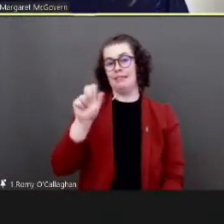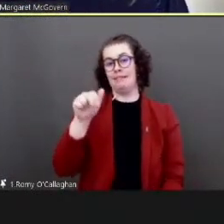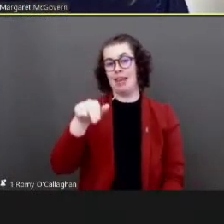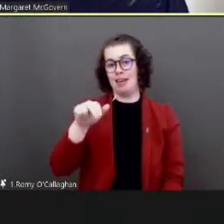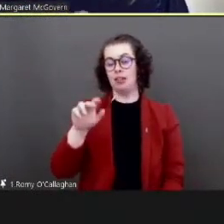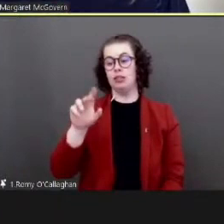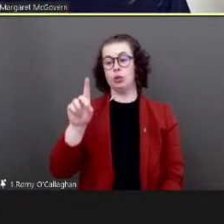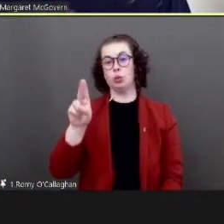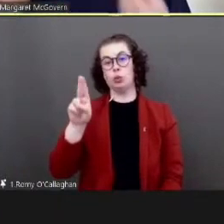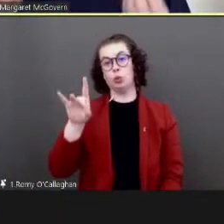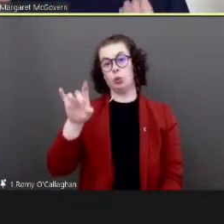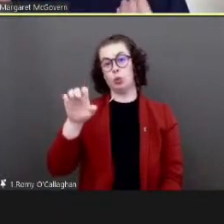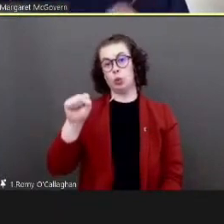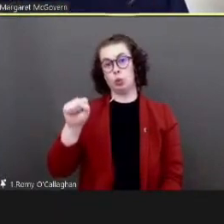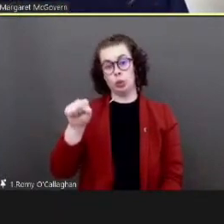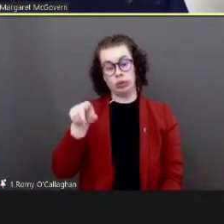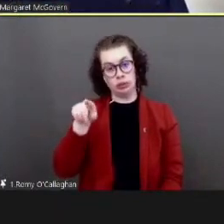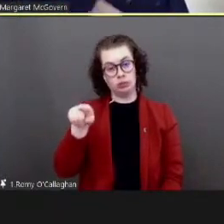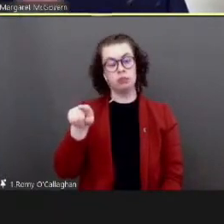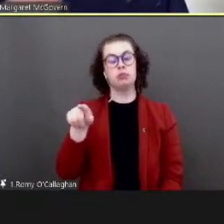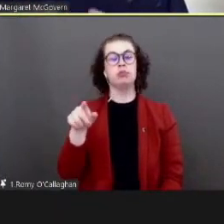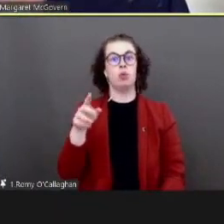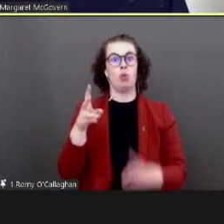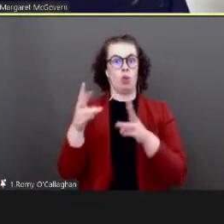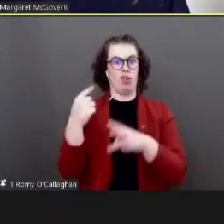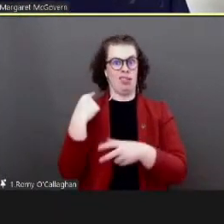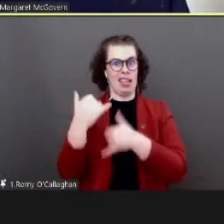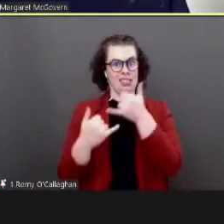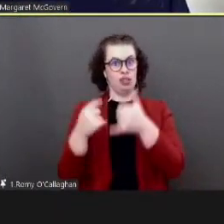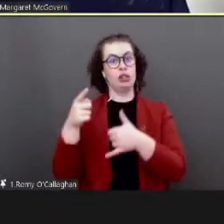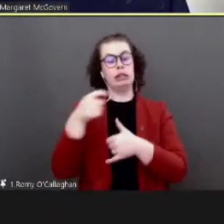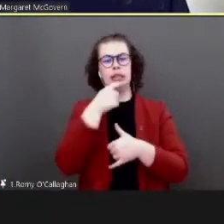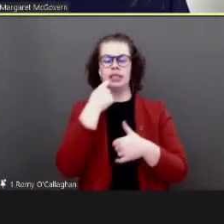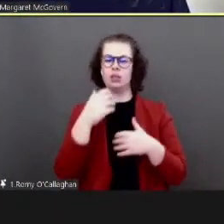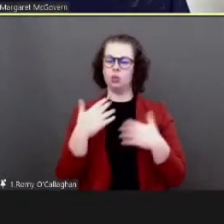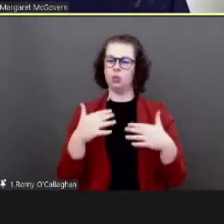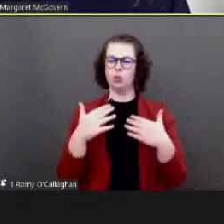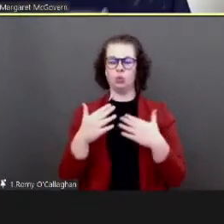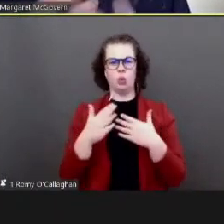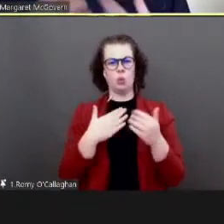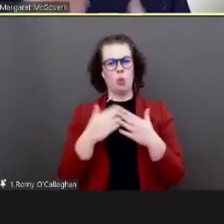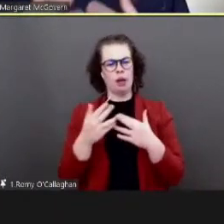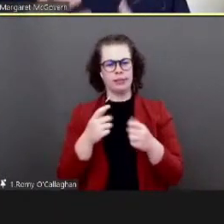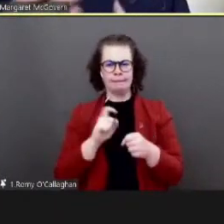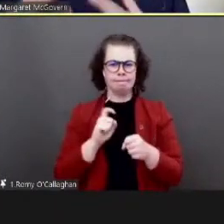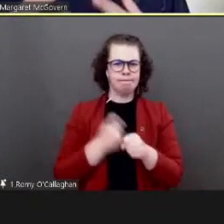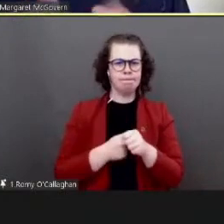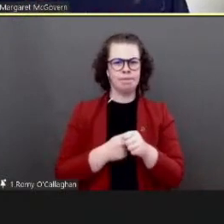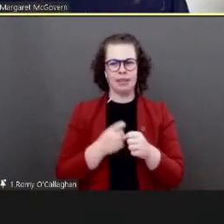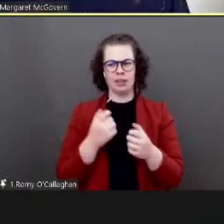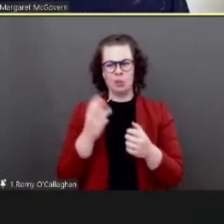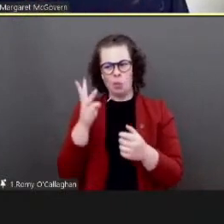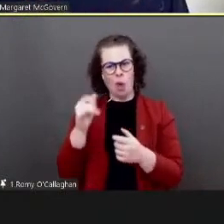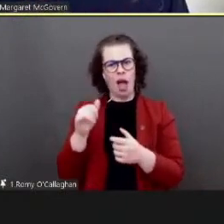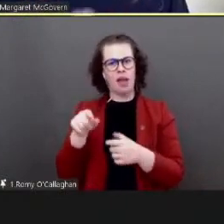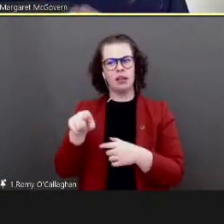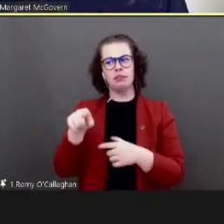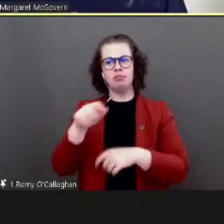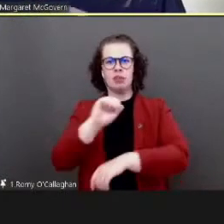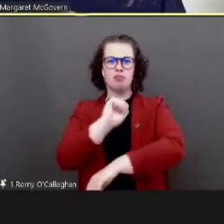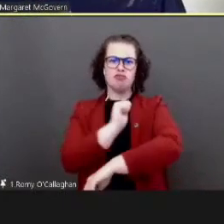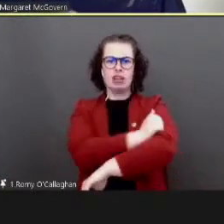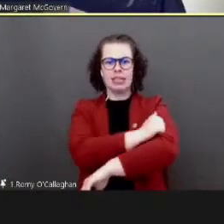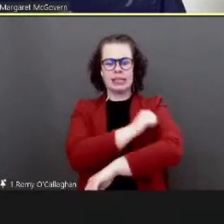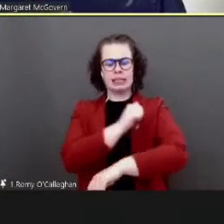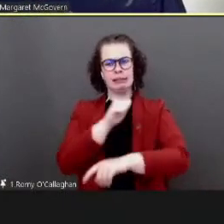year in highlighting what are the difficulties in making this meaningful. What is it about prisons that mean that there's a